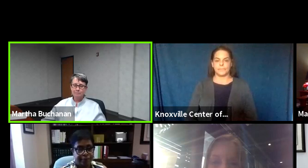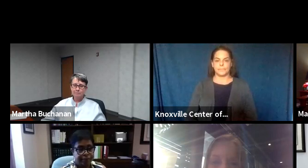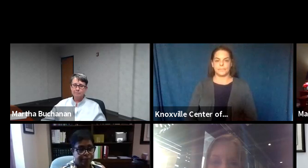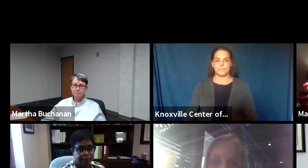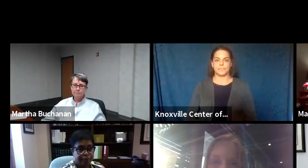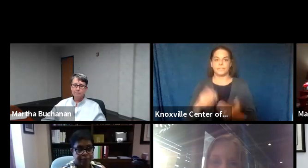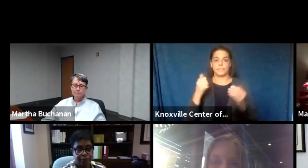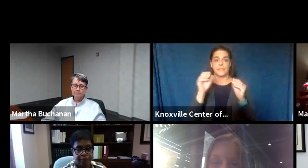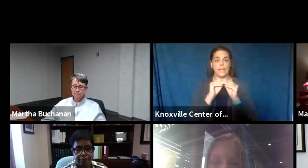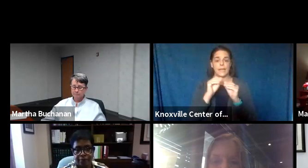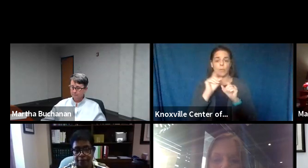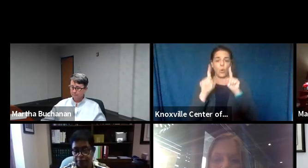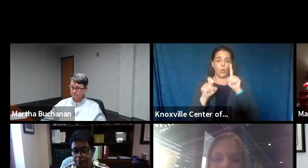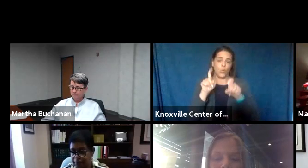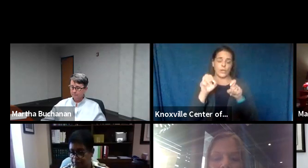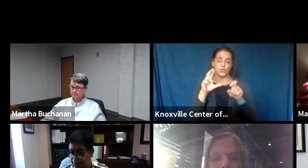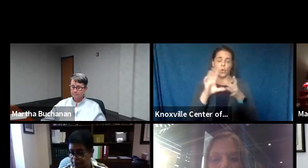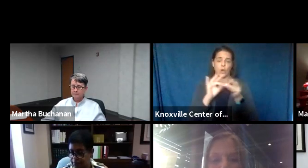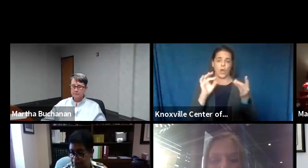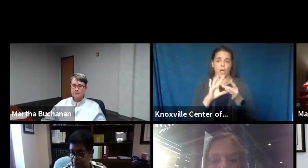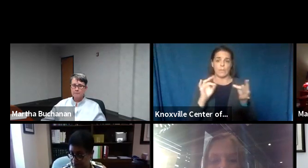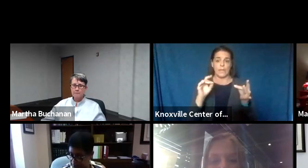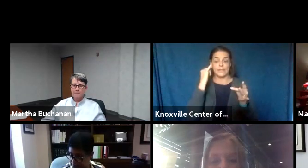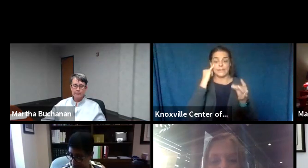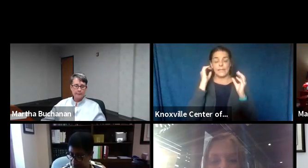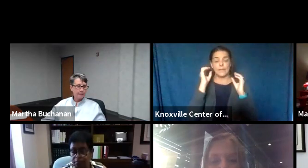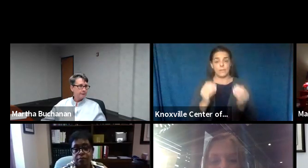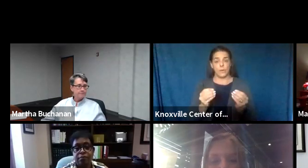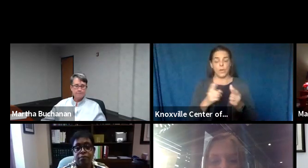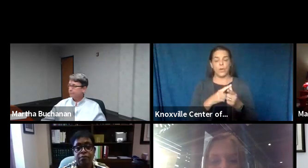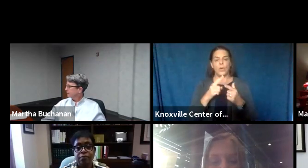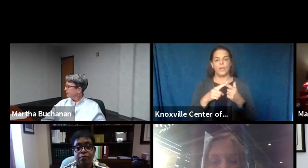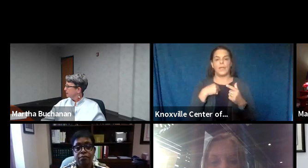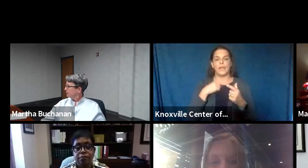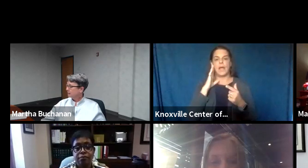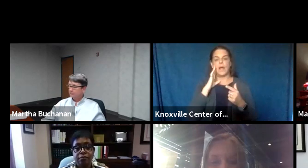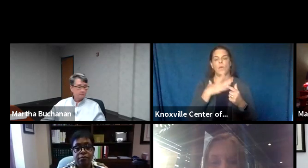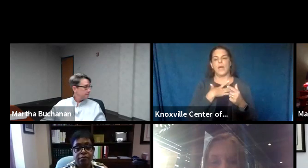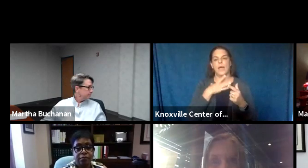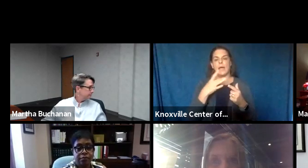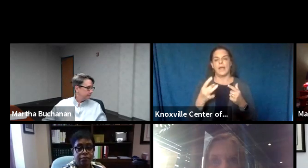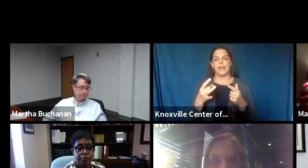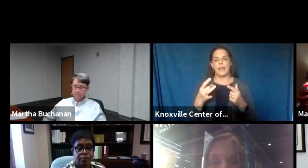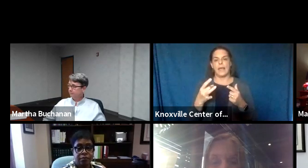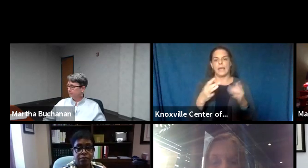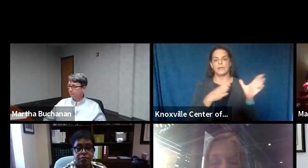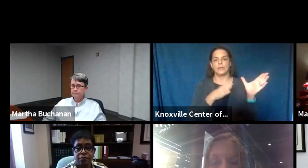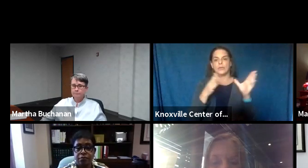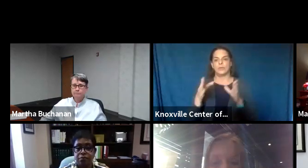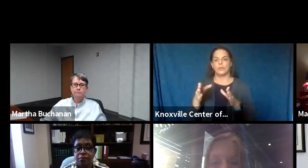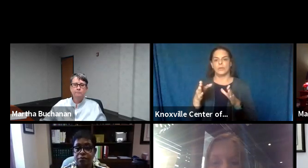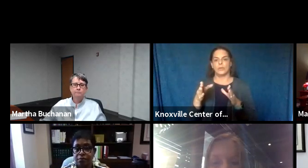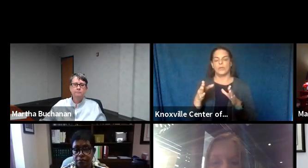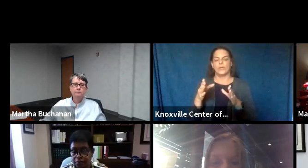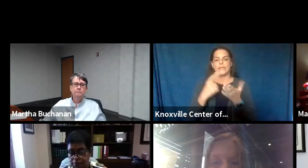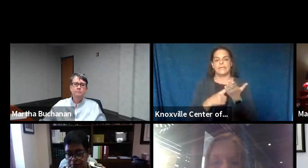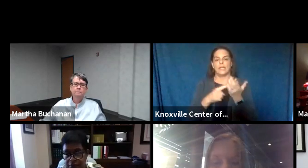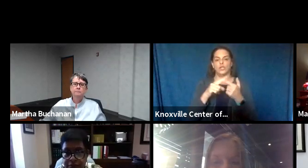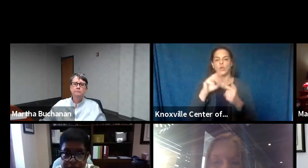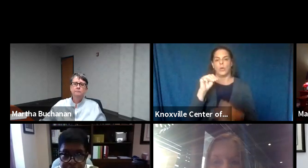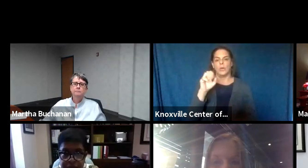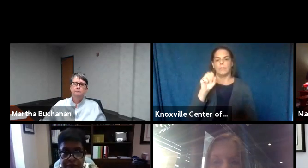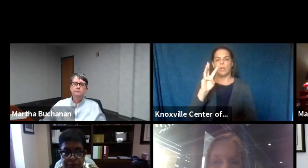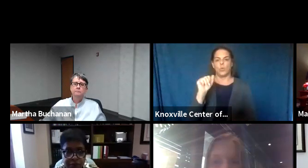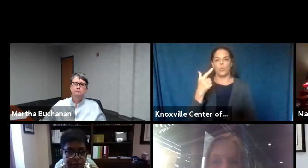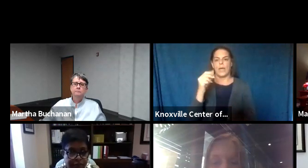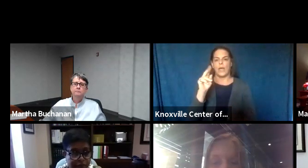Any other questions or comments? If not, I would like to turn our discussion over to Ms. Wagner. If you have a